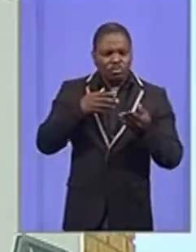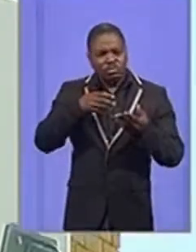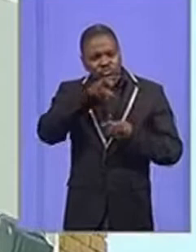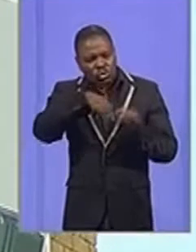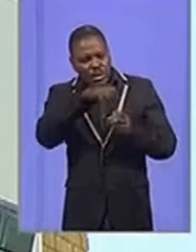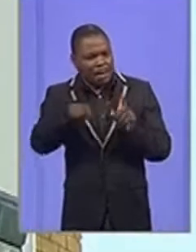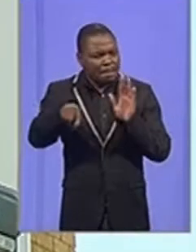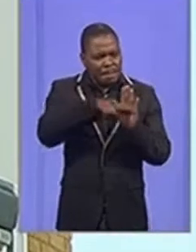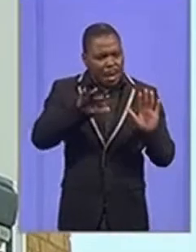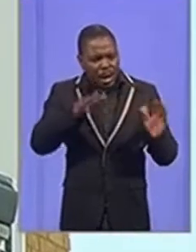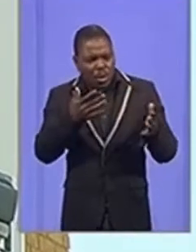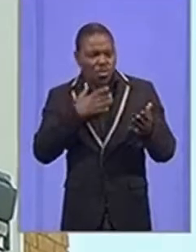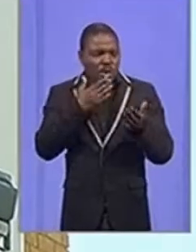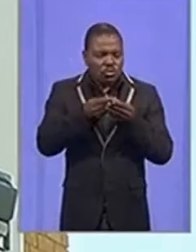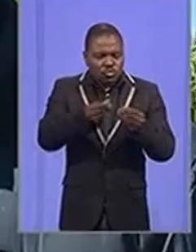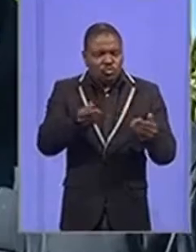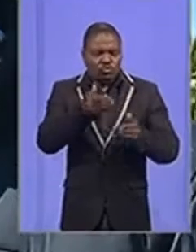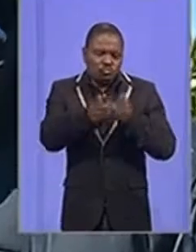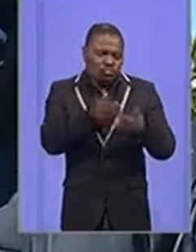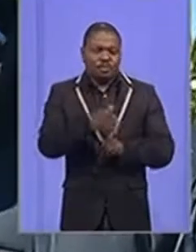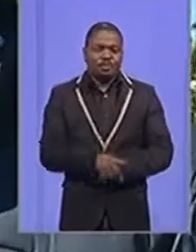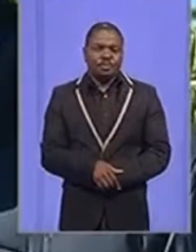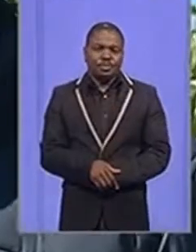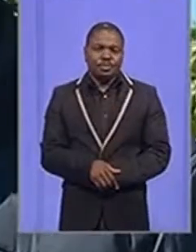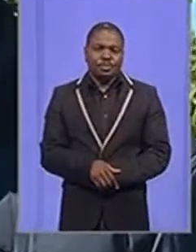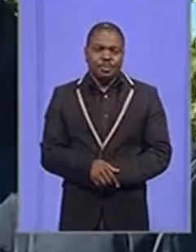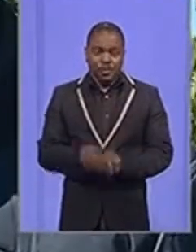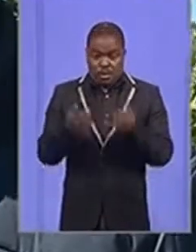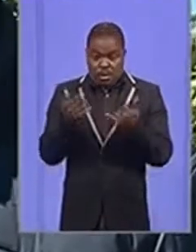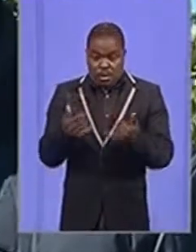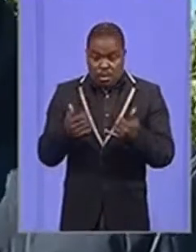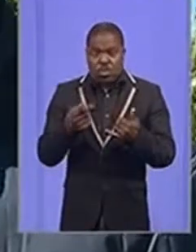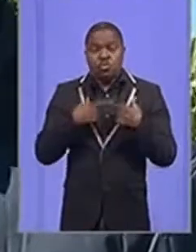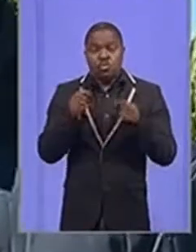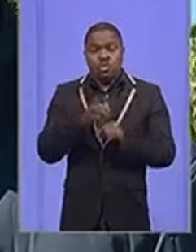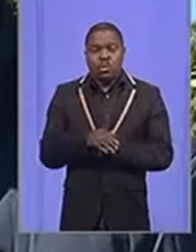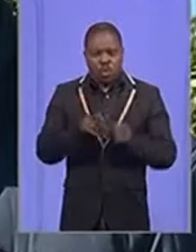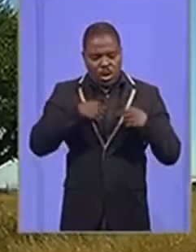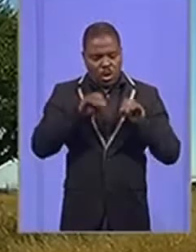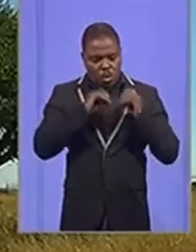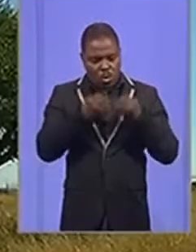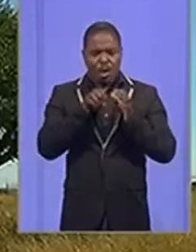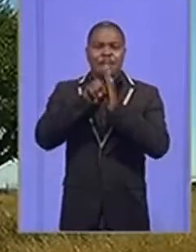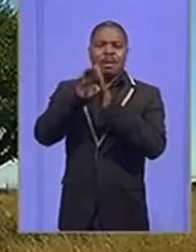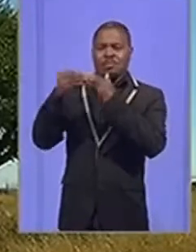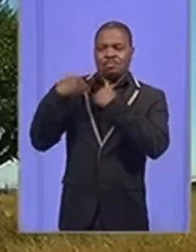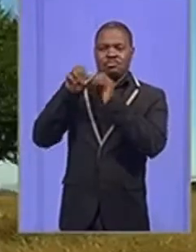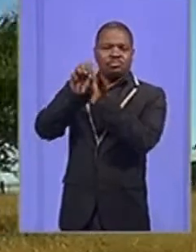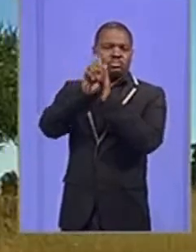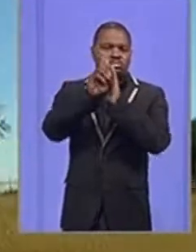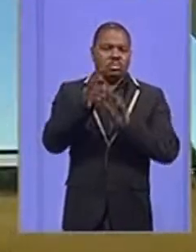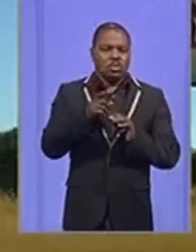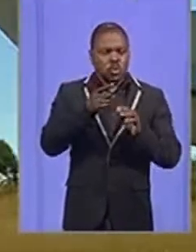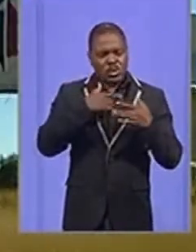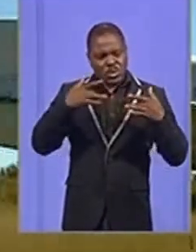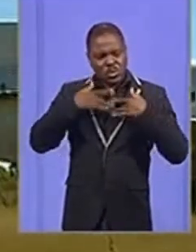ka lebaka la go fokotšwa ga difofane. We are a destination marketing organization, and our concerns are